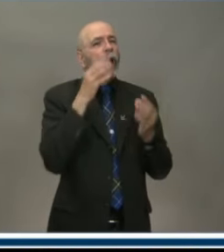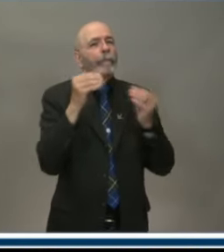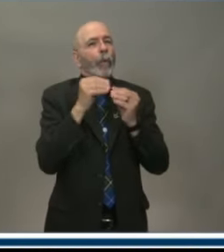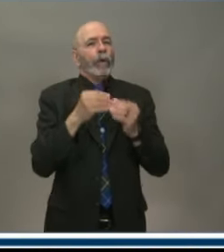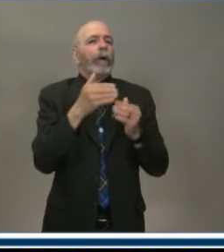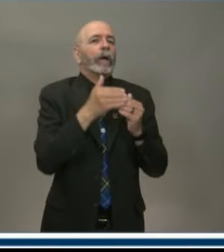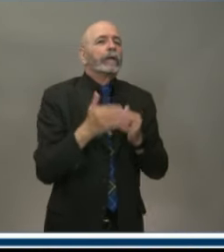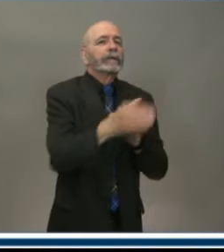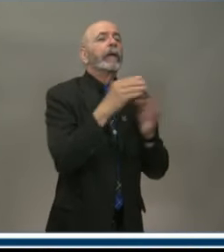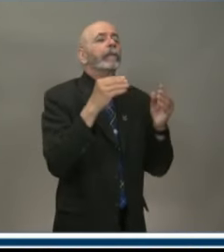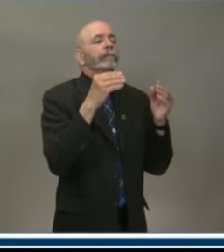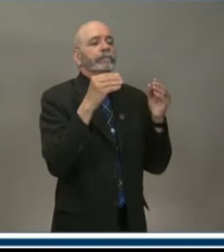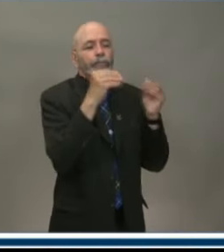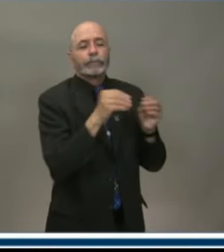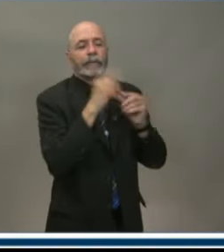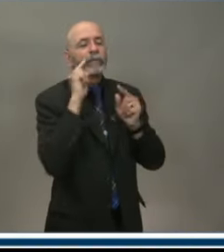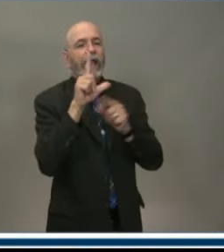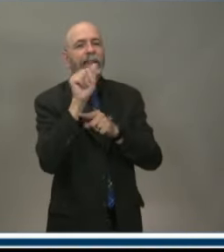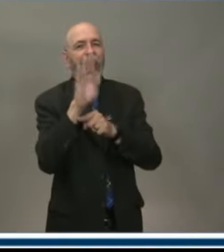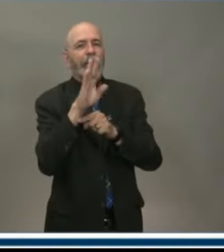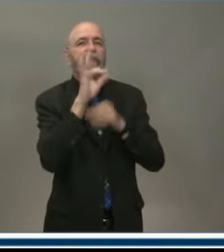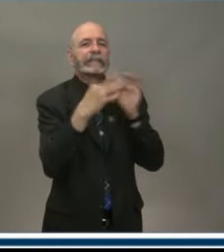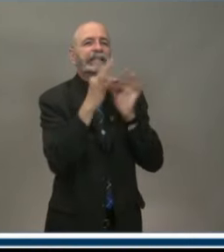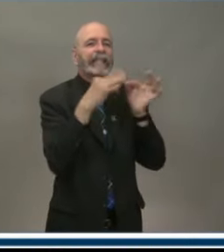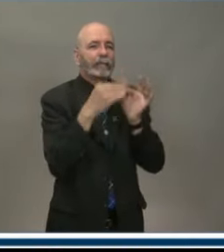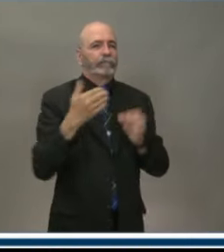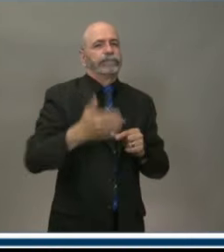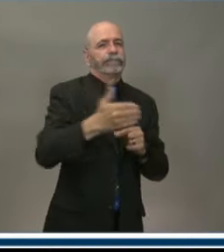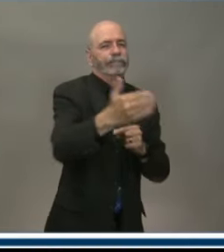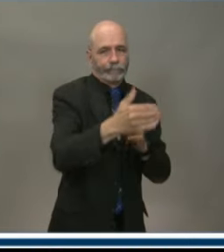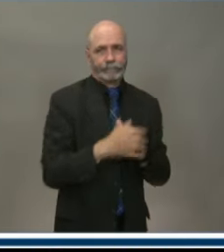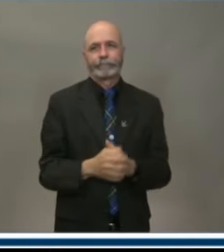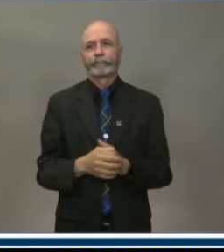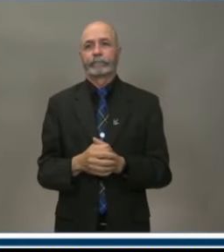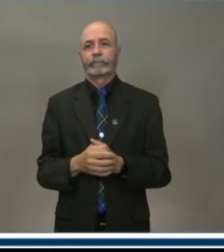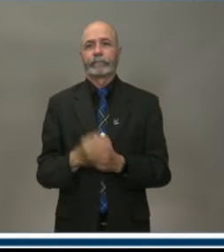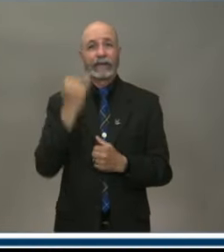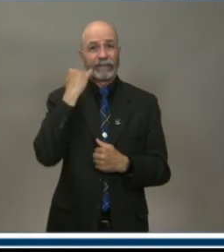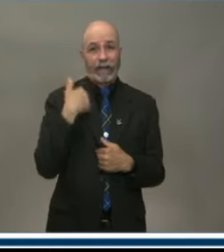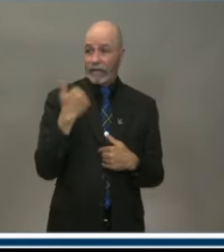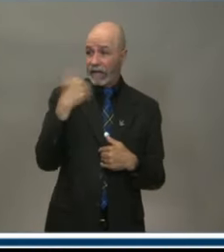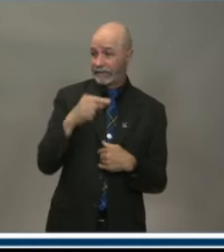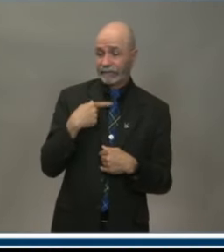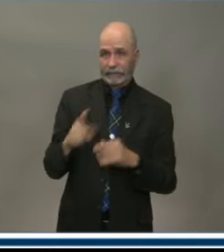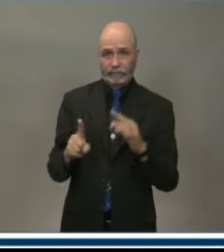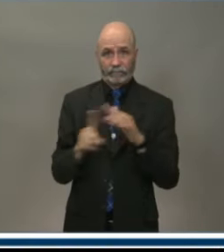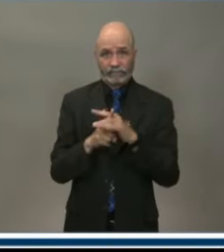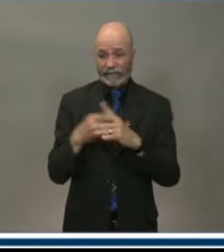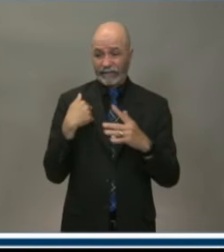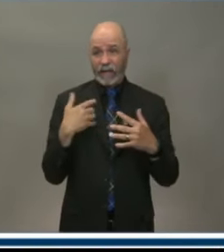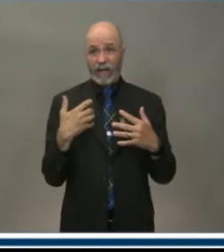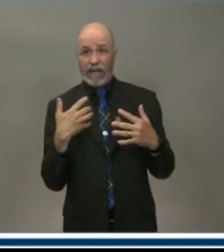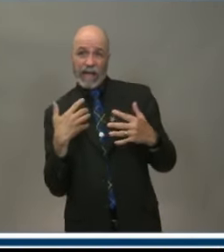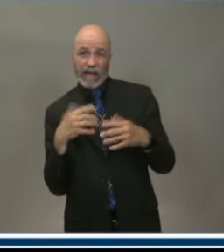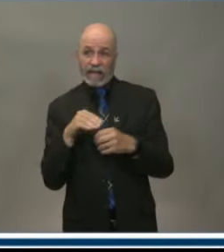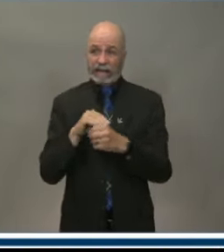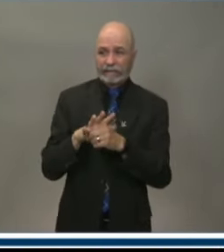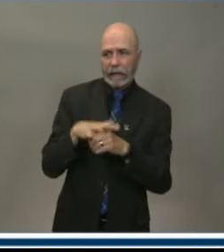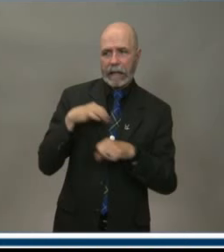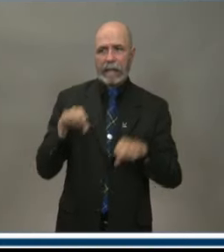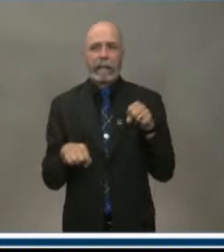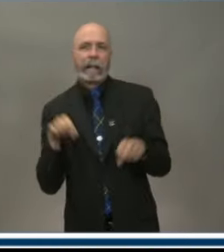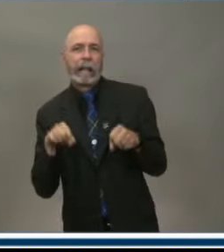really important that any Nova Scotians who have symptoms that could be COVID, so that is if you have 2 or more